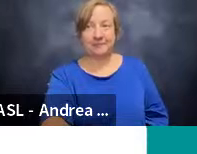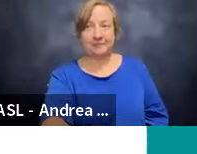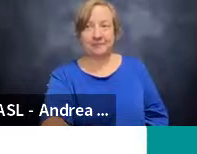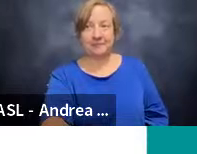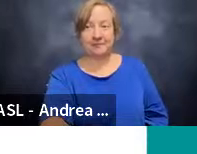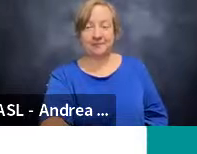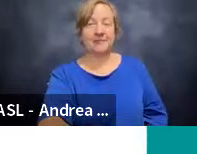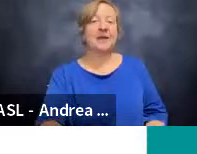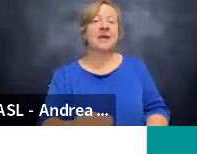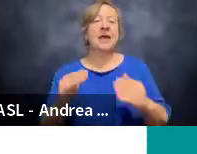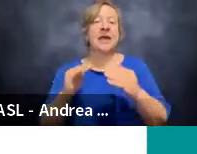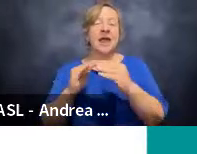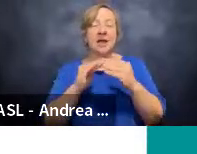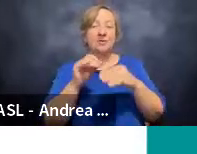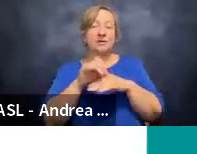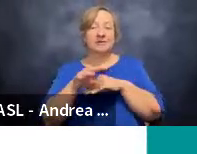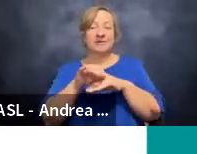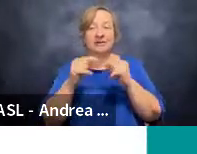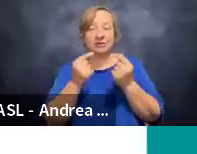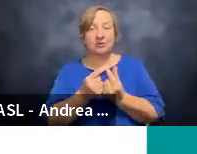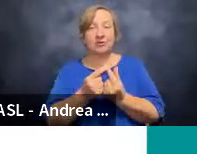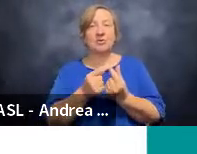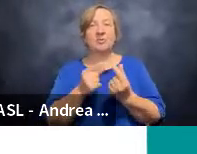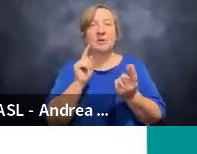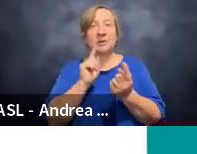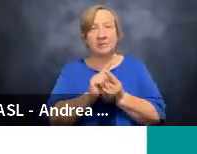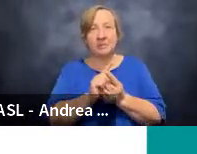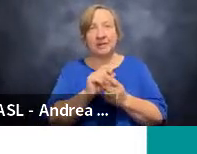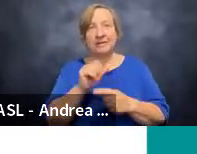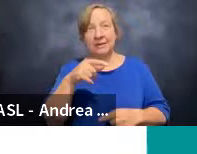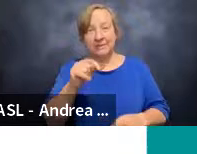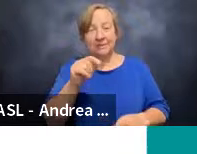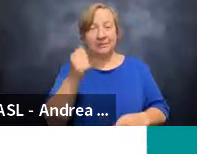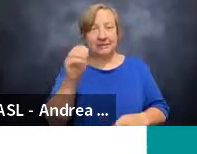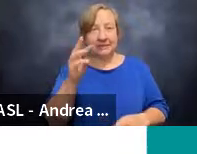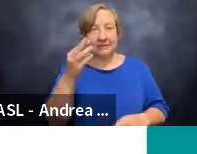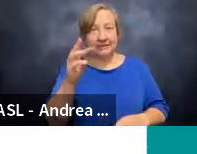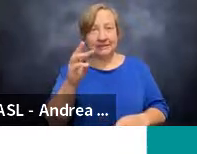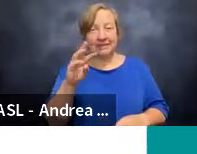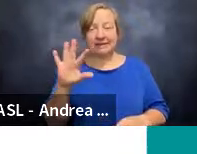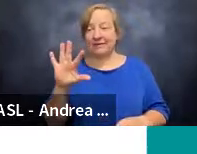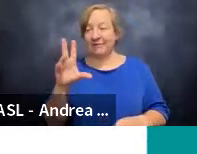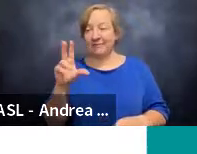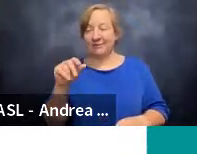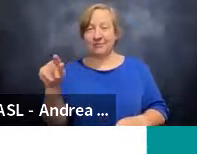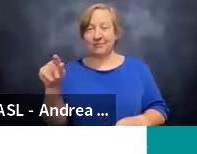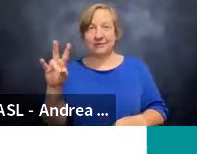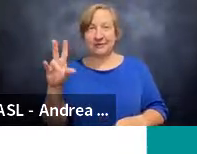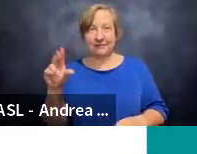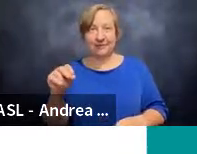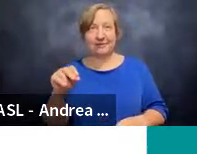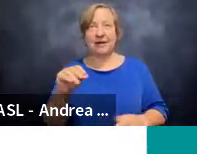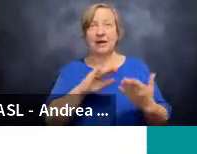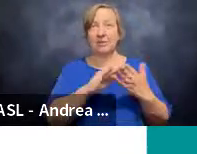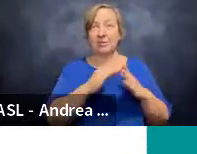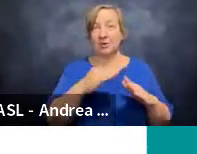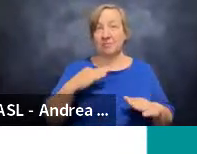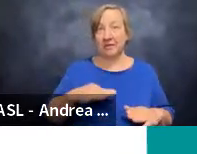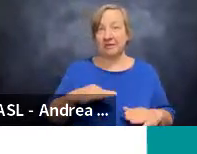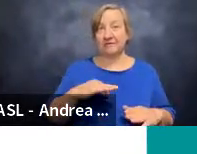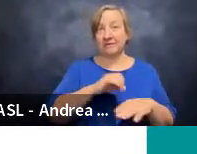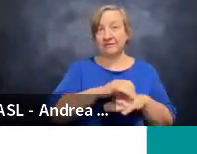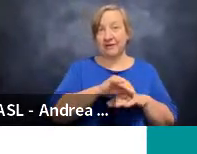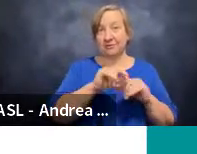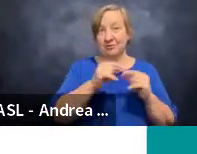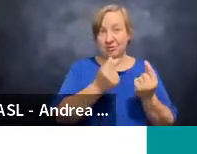September 16th from 5:30 to 7:30. Our community benefits advisory group meeting that's set for